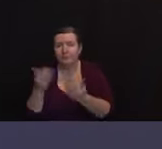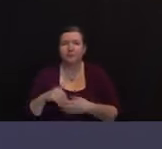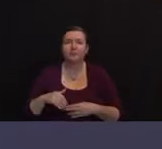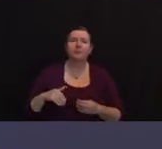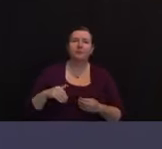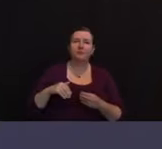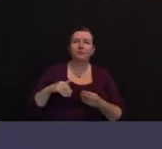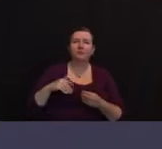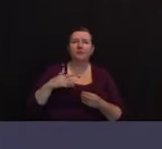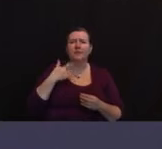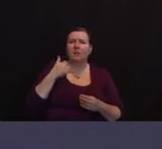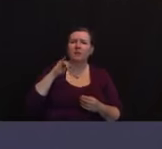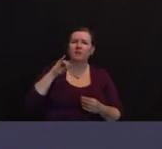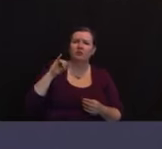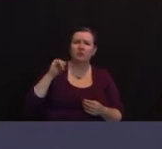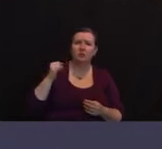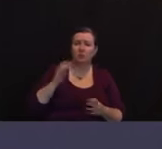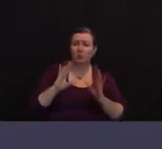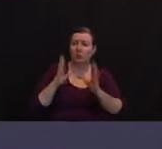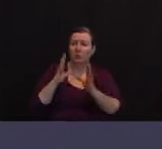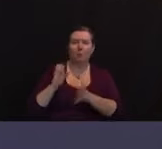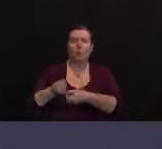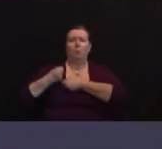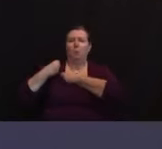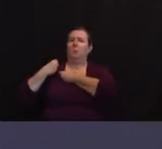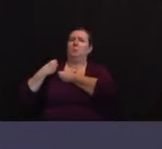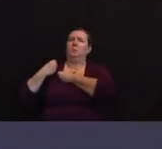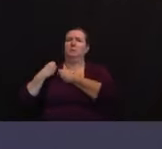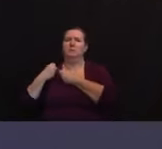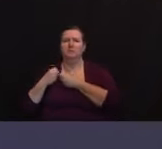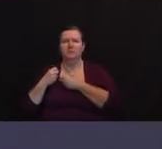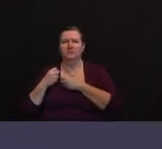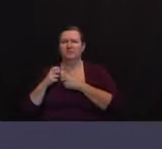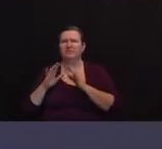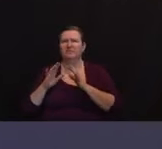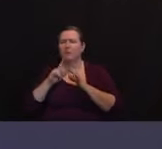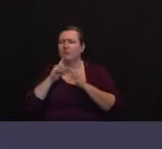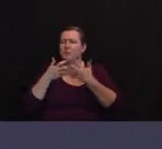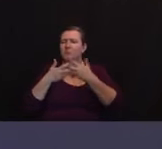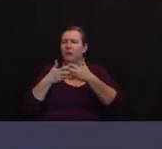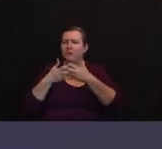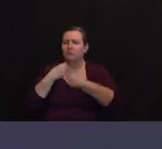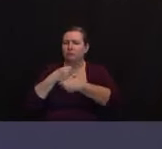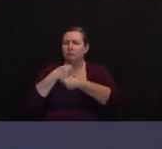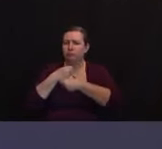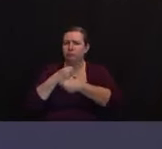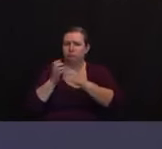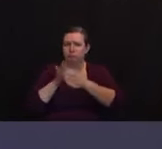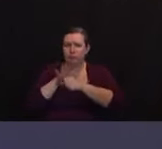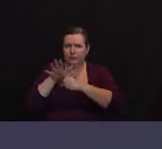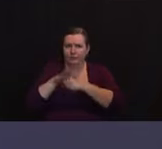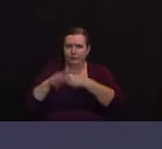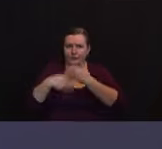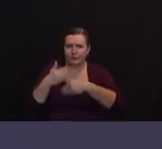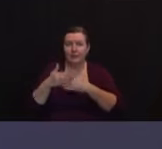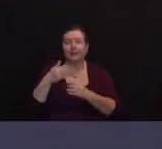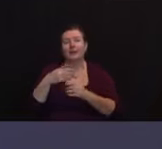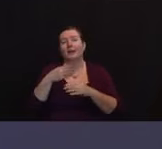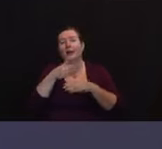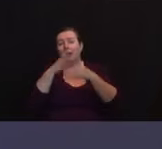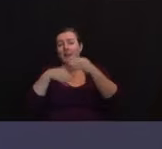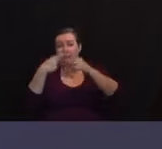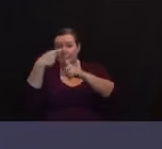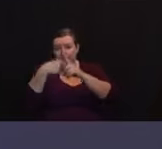to make sure that they've got their manufacturing in place for sort of an end of the month or early April ramp up